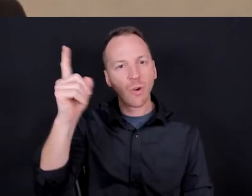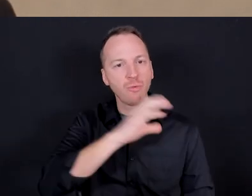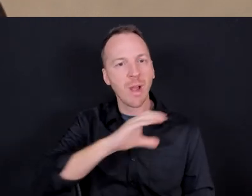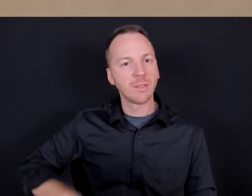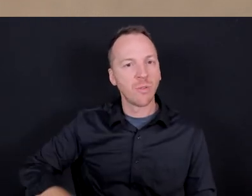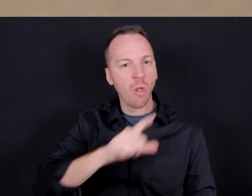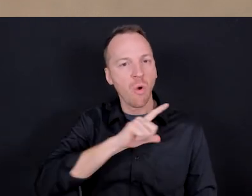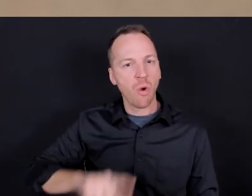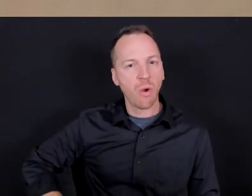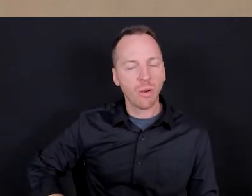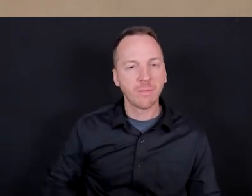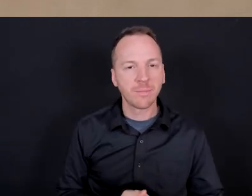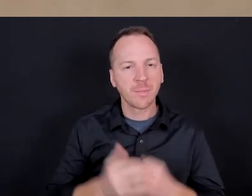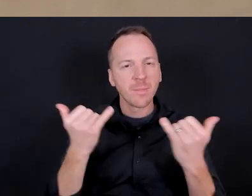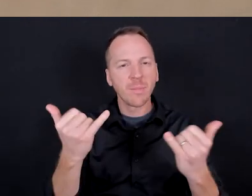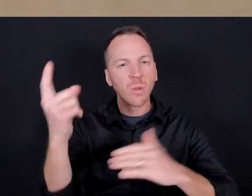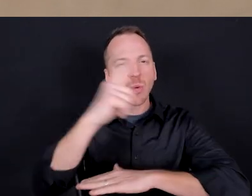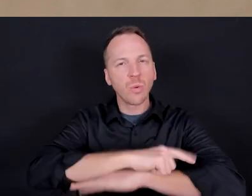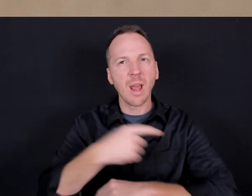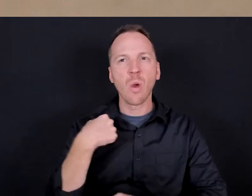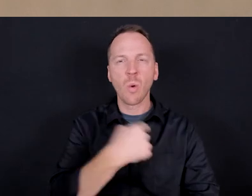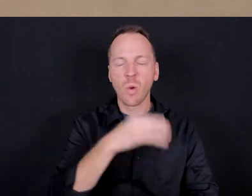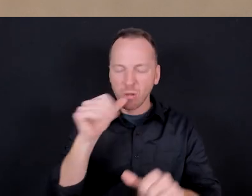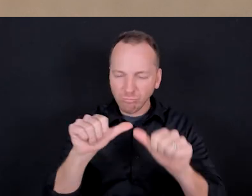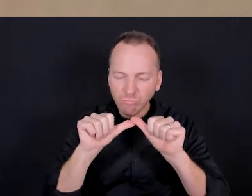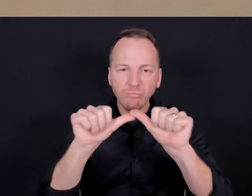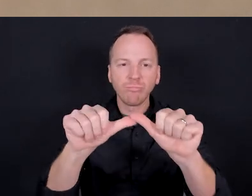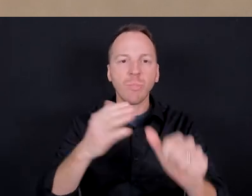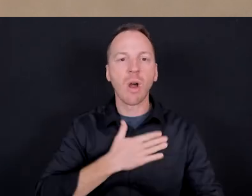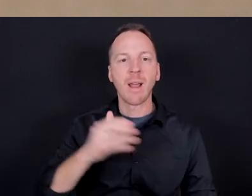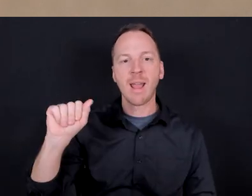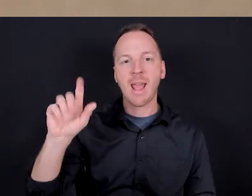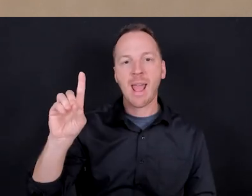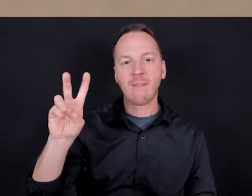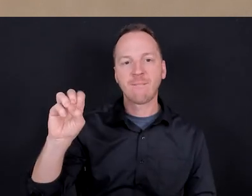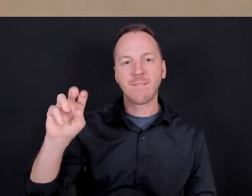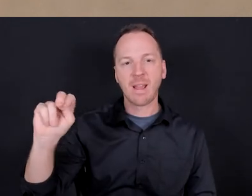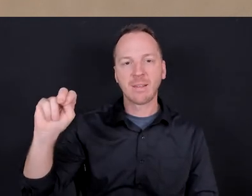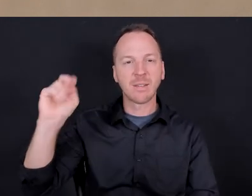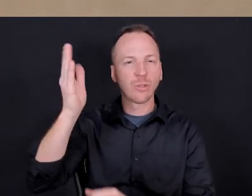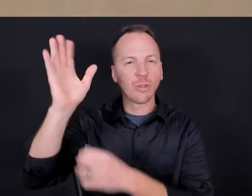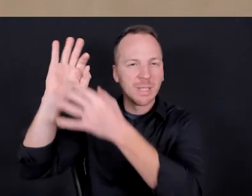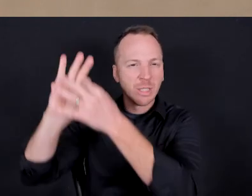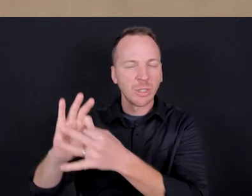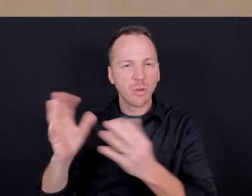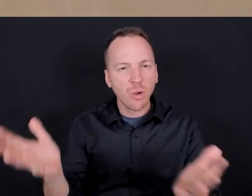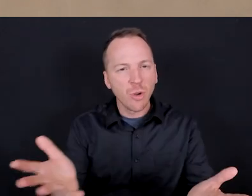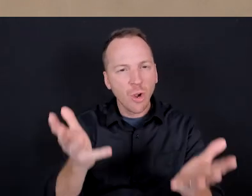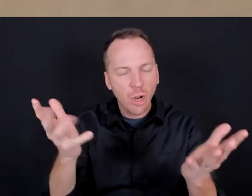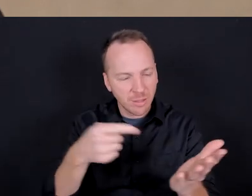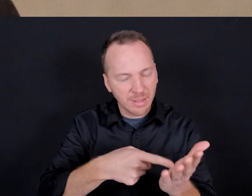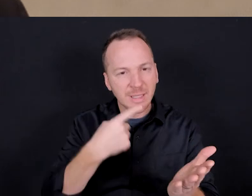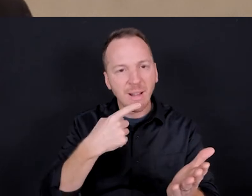Lord. Today, we're going to continue our Advent sermon series of encouragement where it tells us,